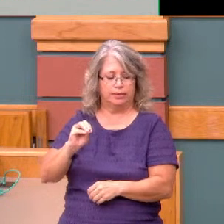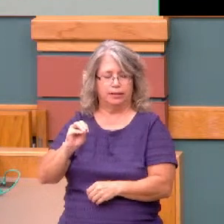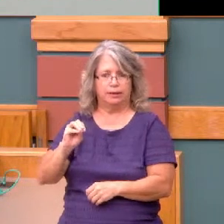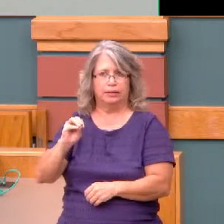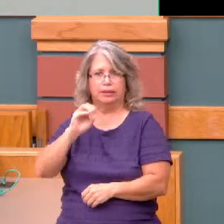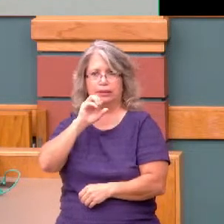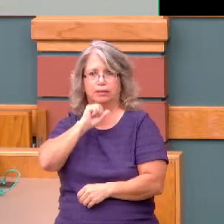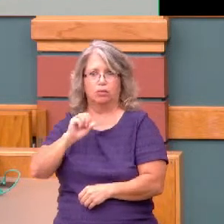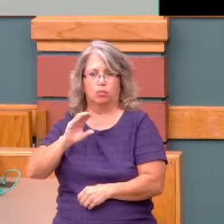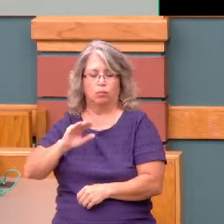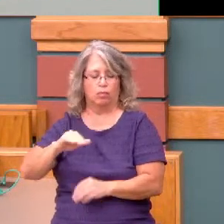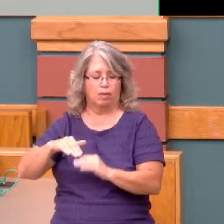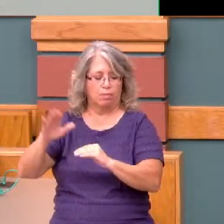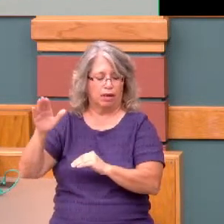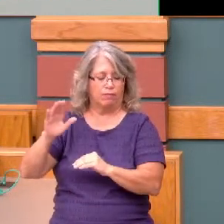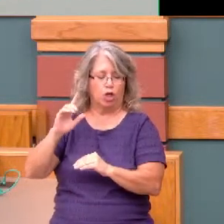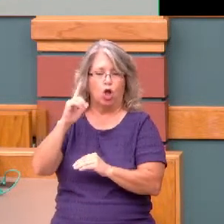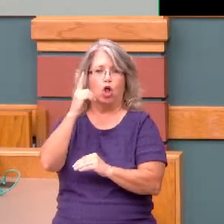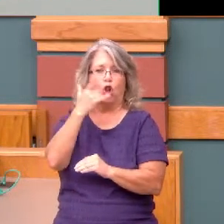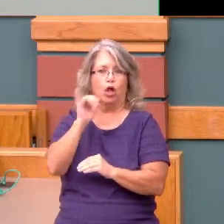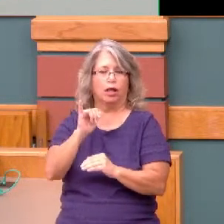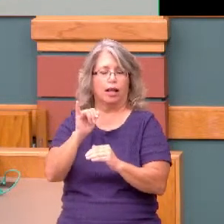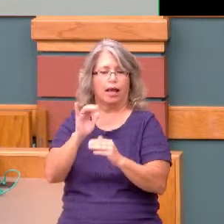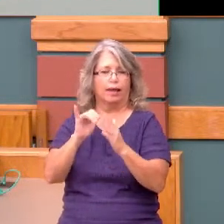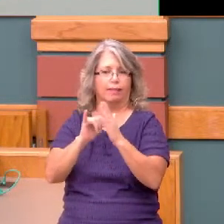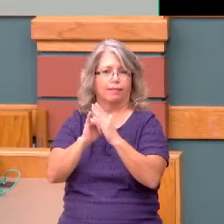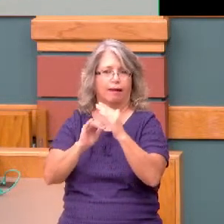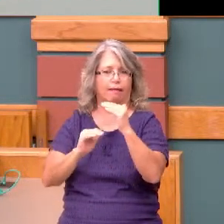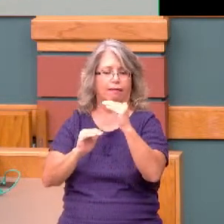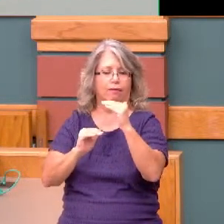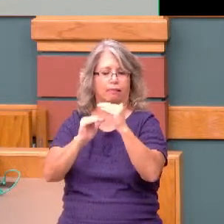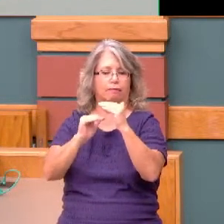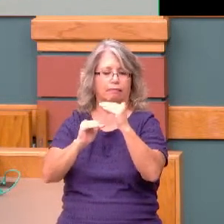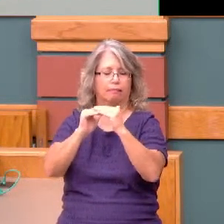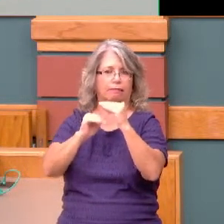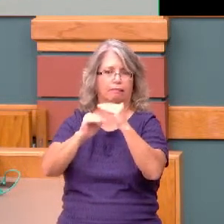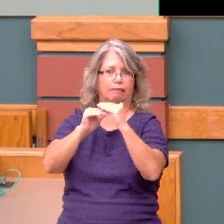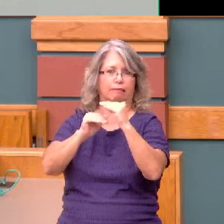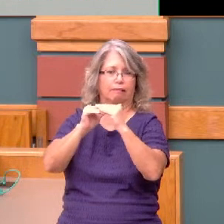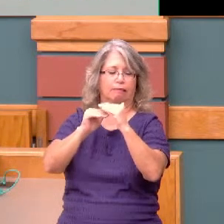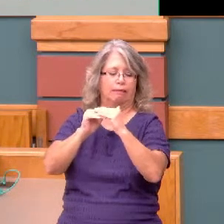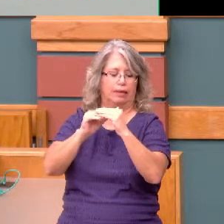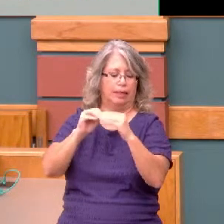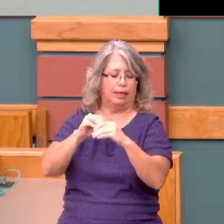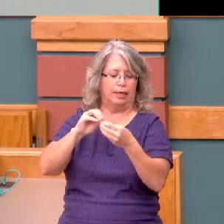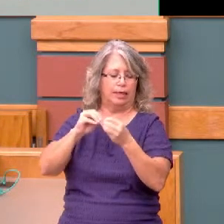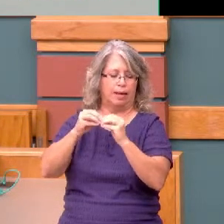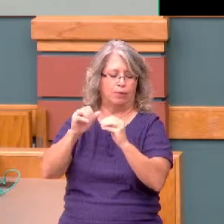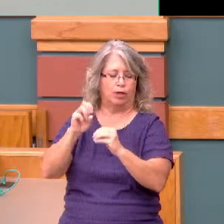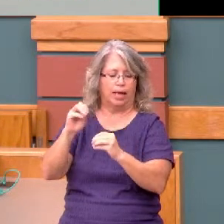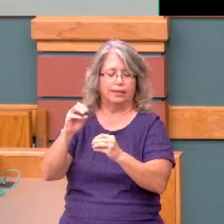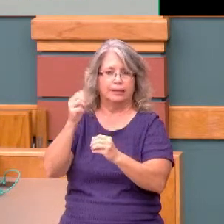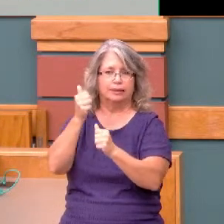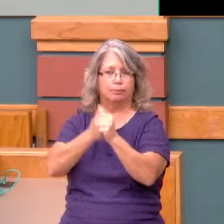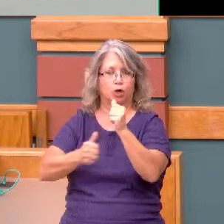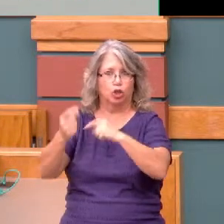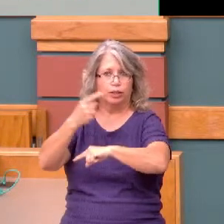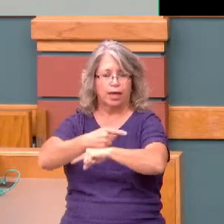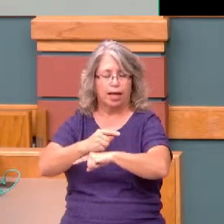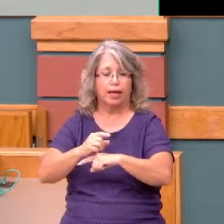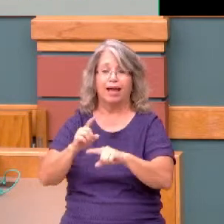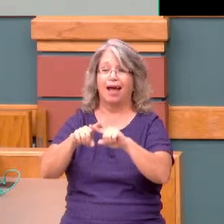peak in the number of cases per day. And this is in Nueces County. However, if you look at the 0